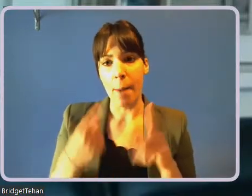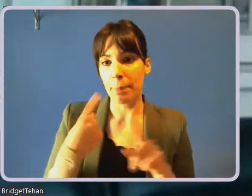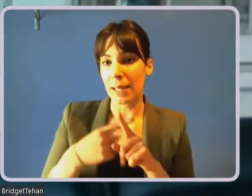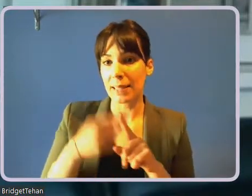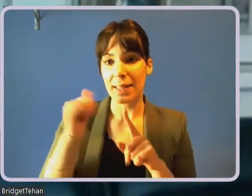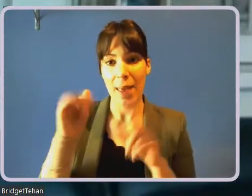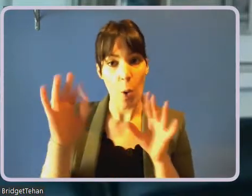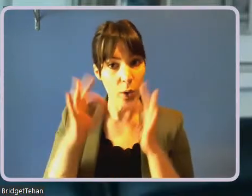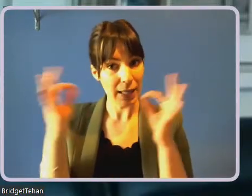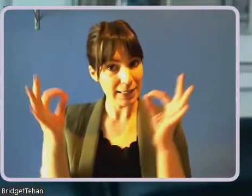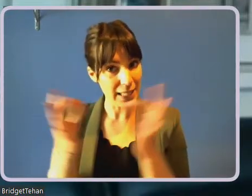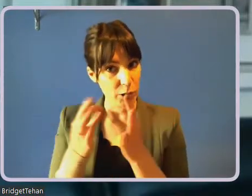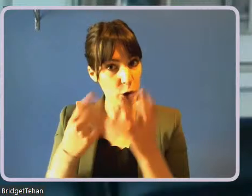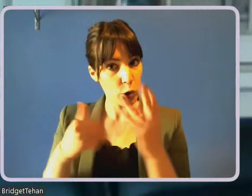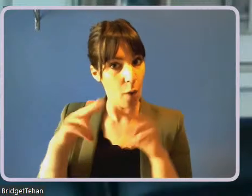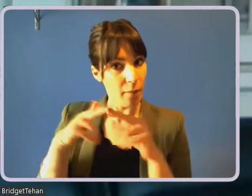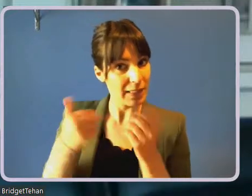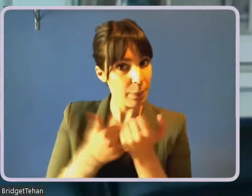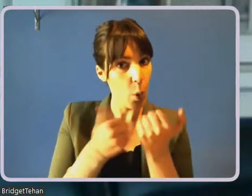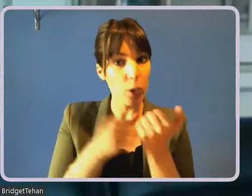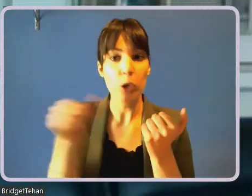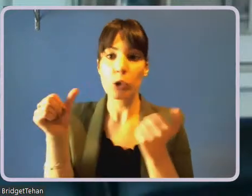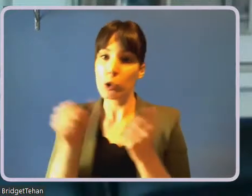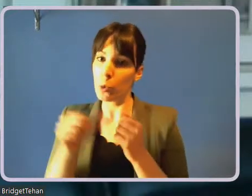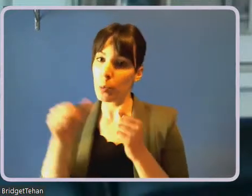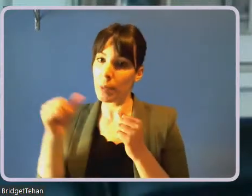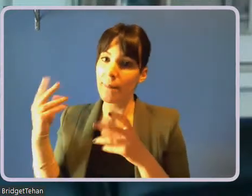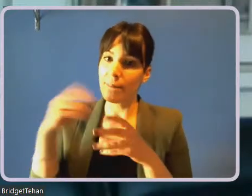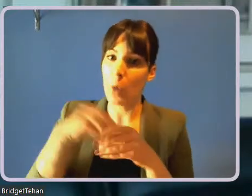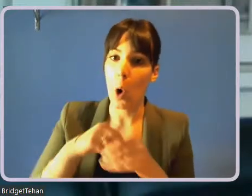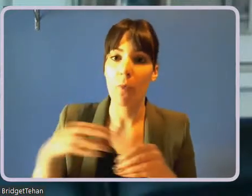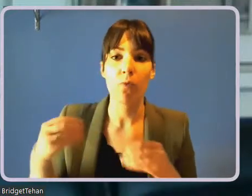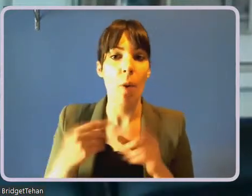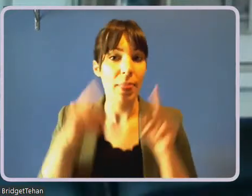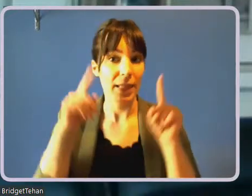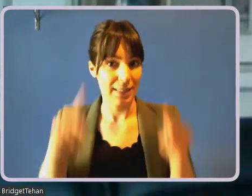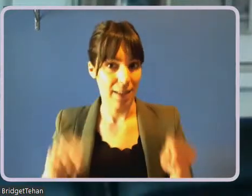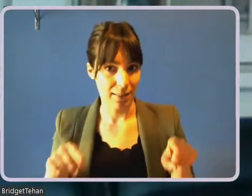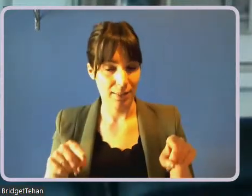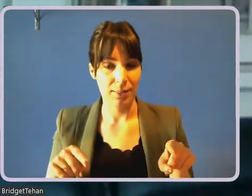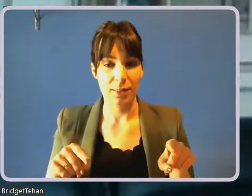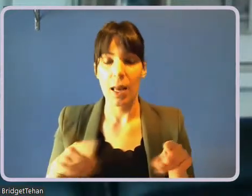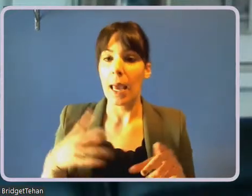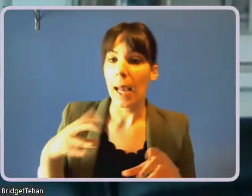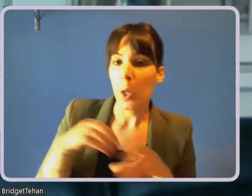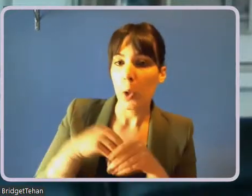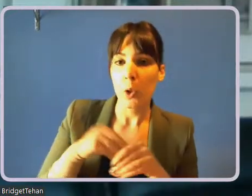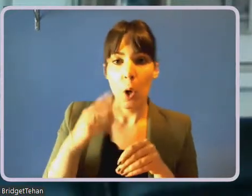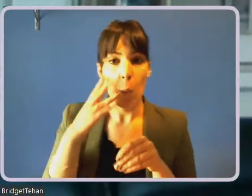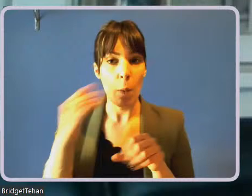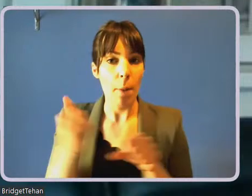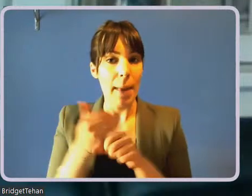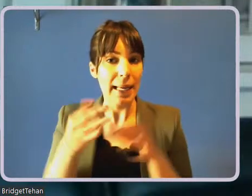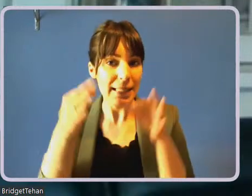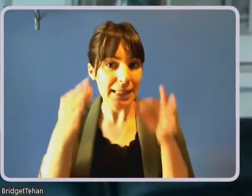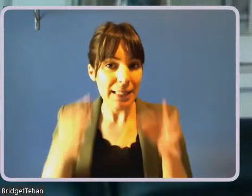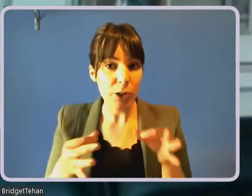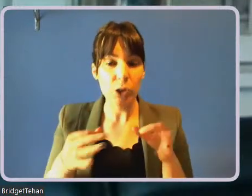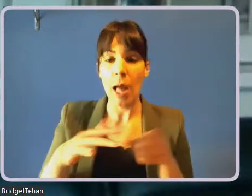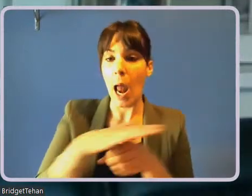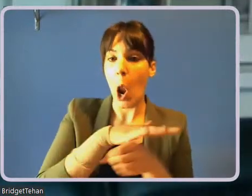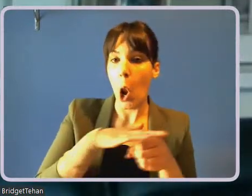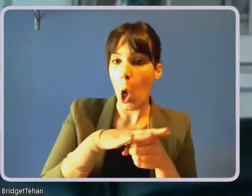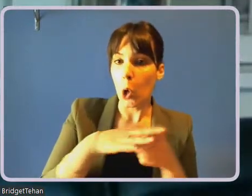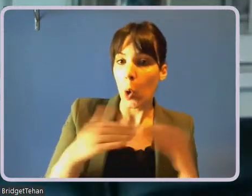the very outset, that they're included in decision making at local levels, at state levels and at national levels.